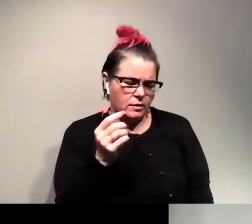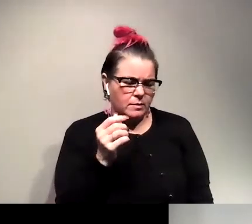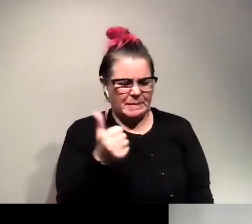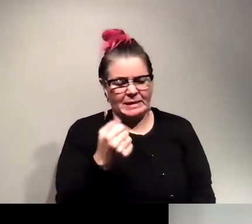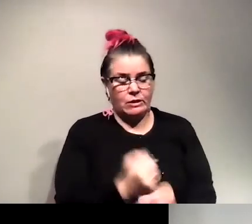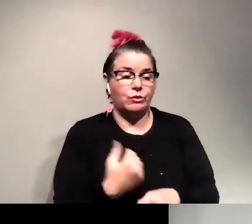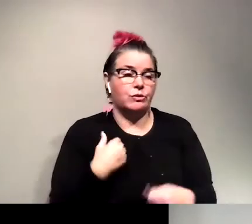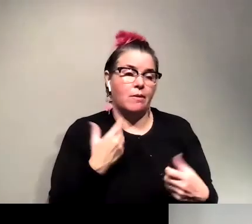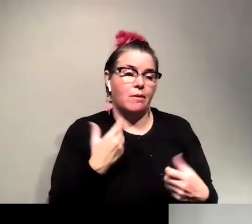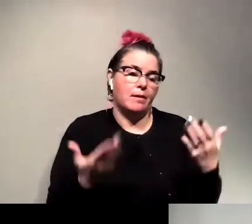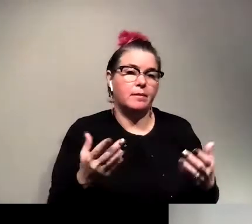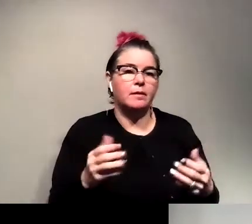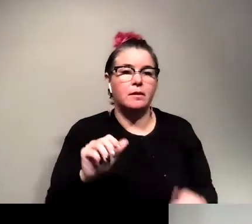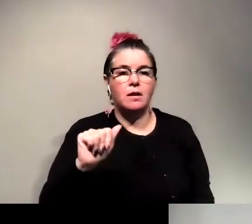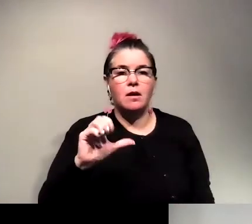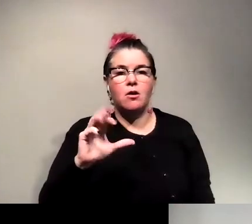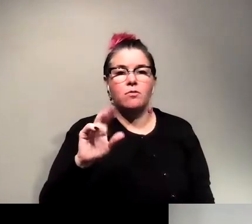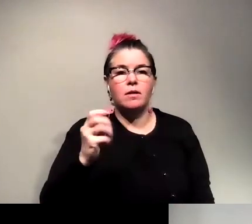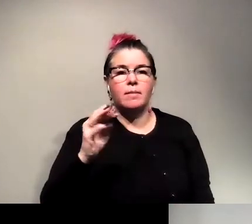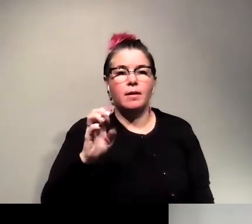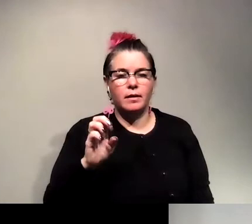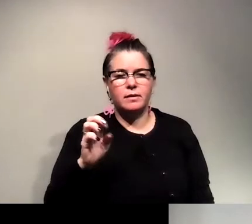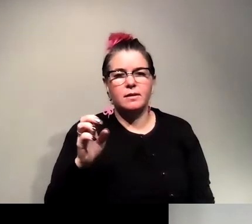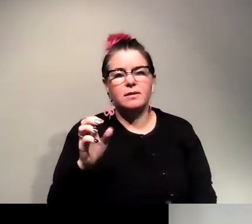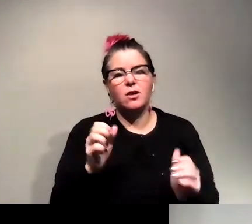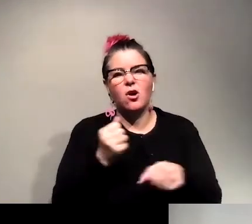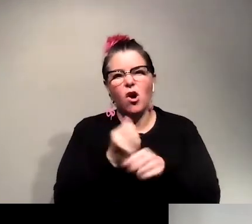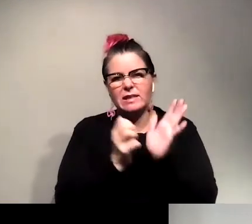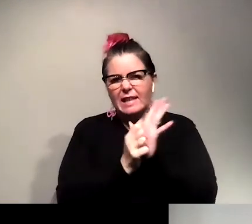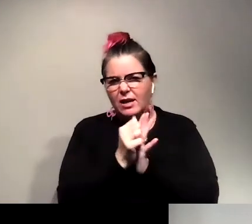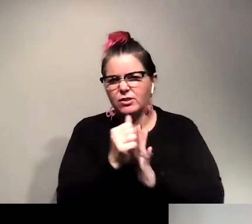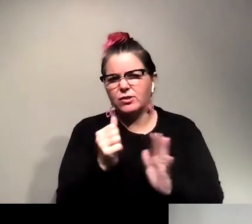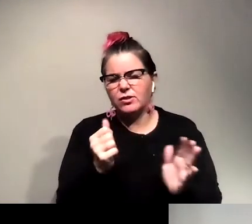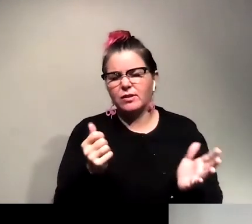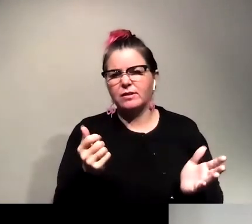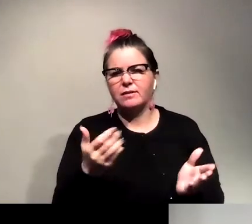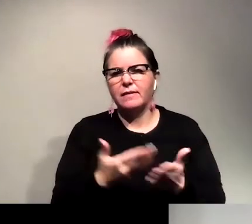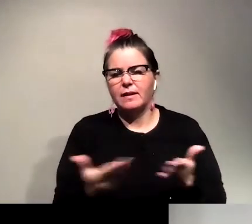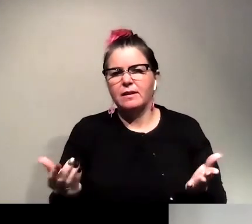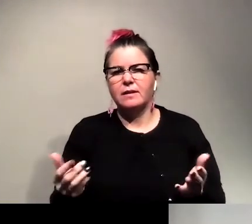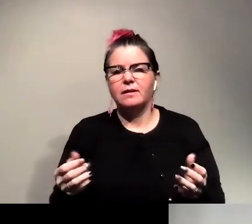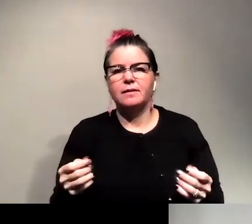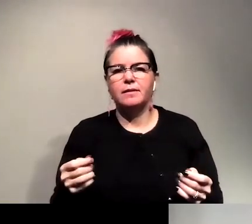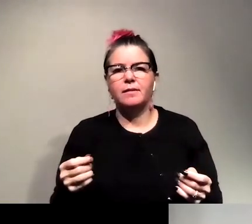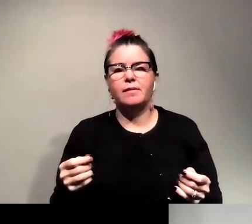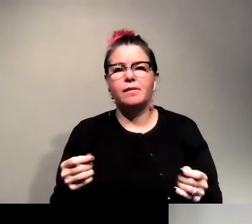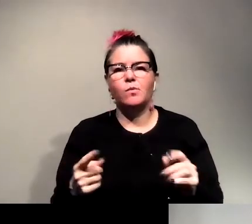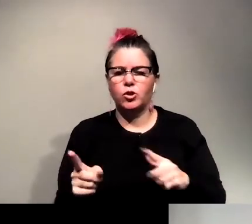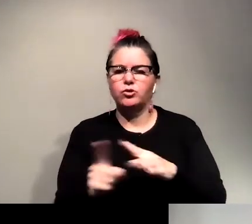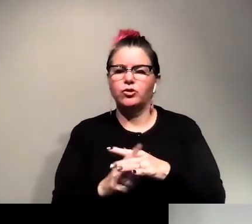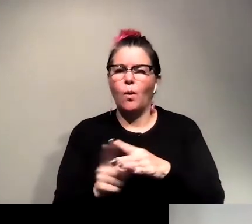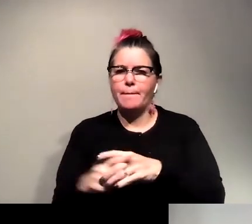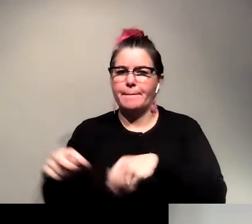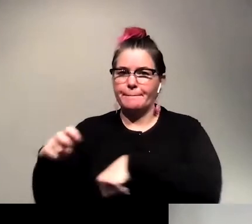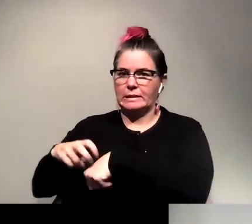so acrylamide is a carcinogenic, which is cancer causing thing that shows up in potatoes.